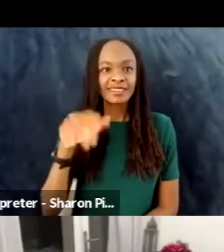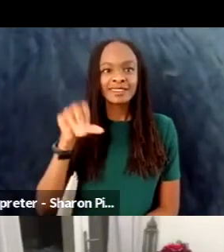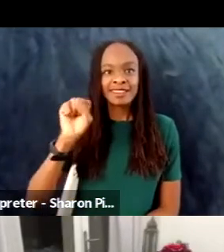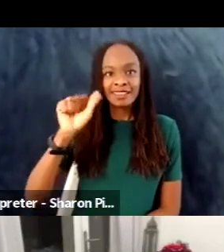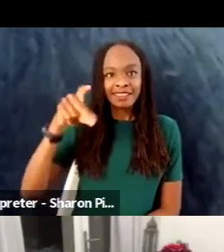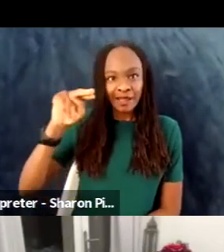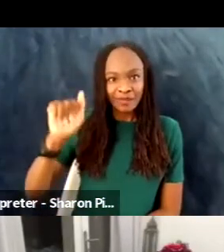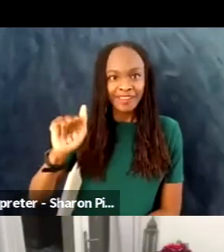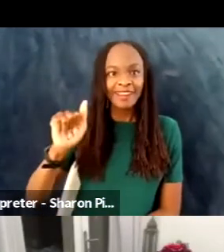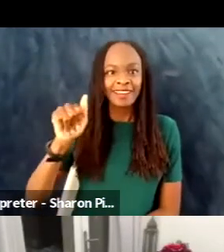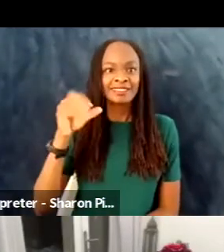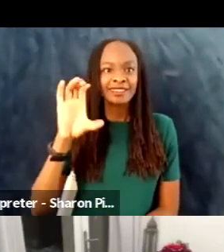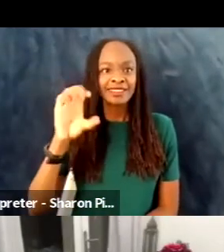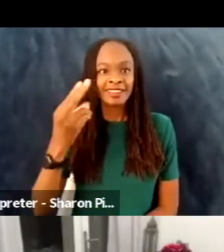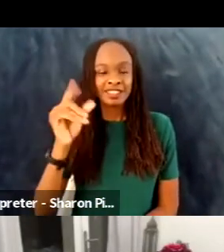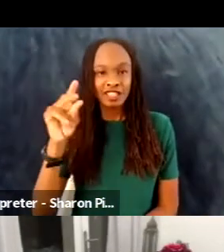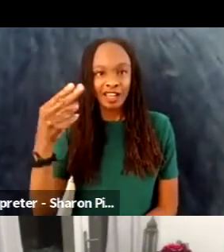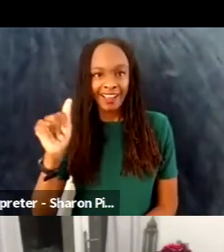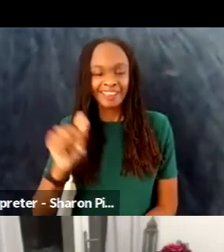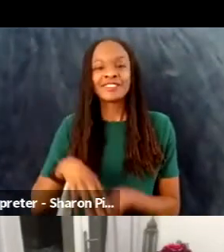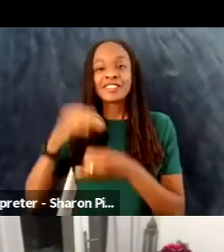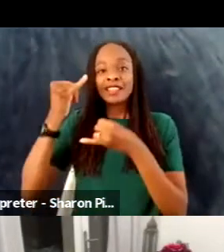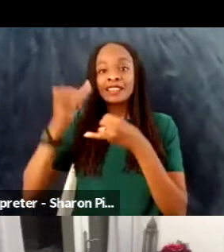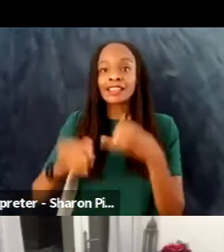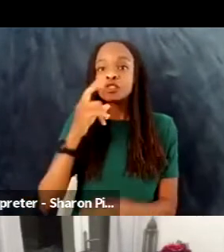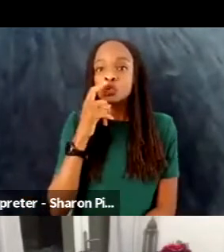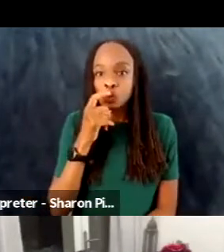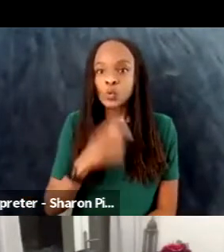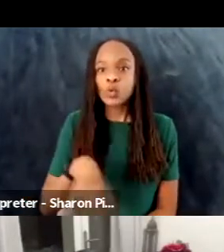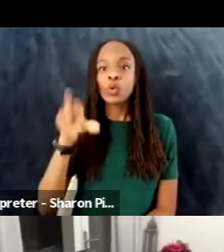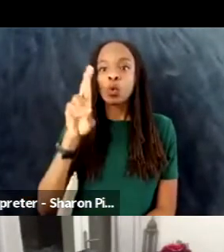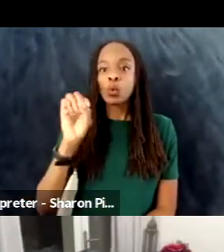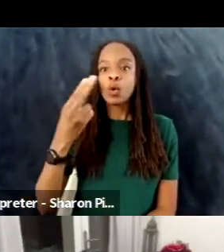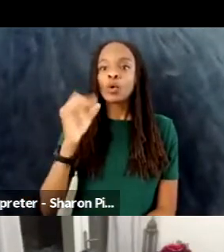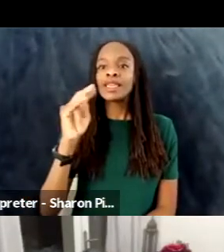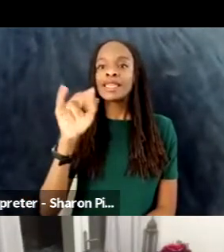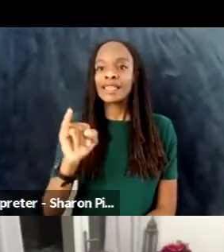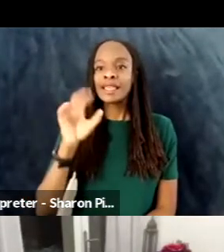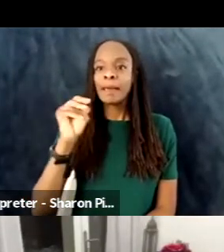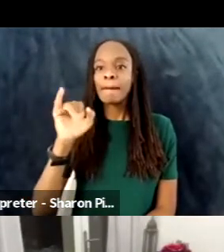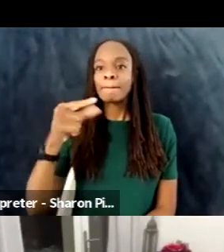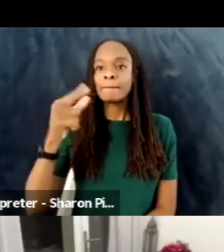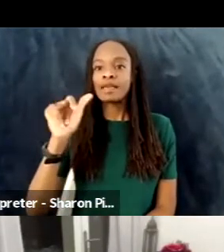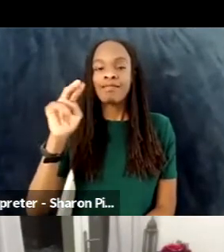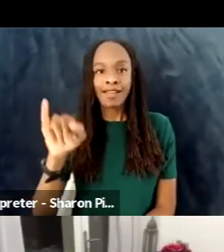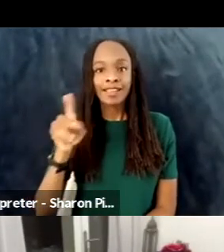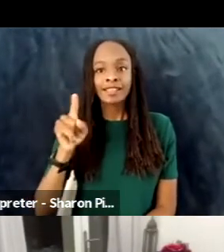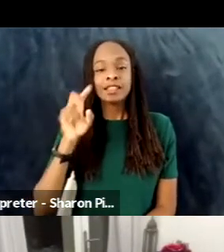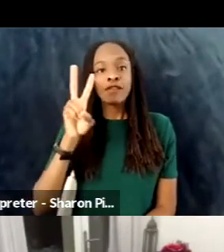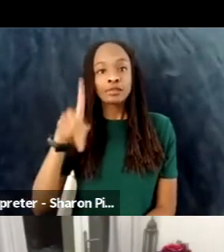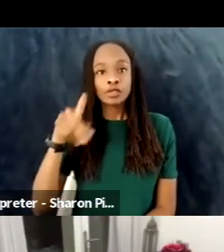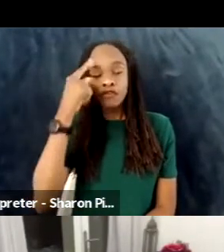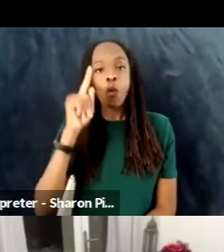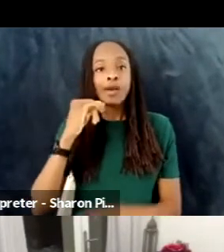but not least, I would love to welcome Rohini Migliani, who is the Vice President of International